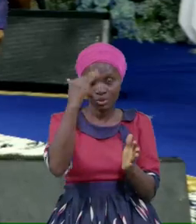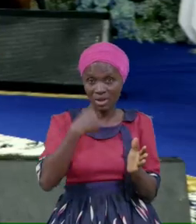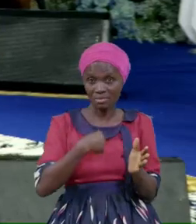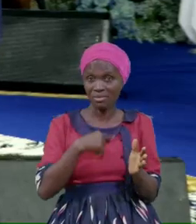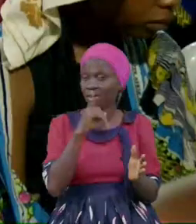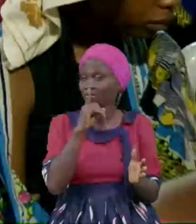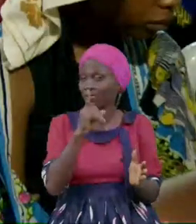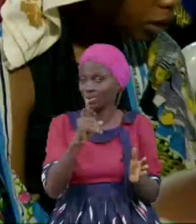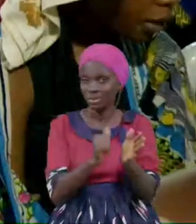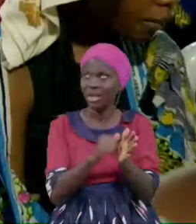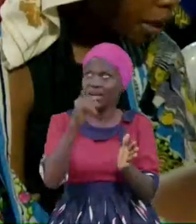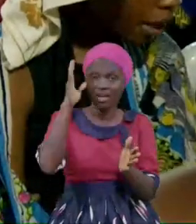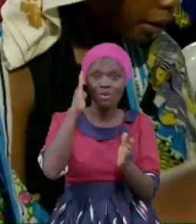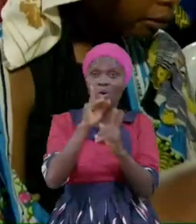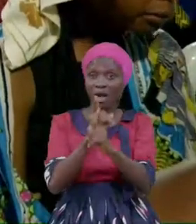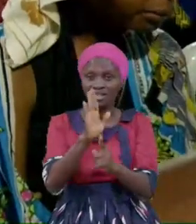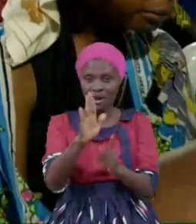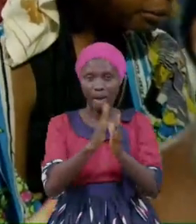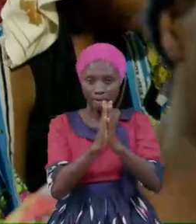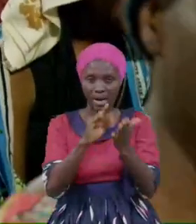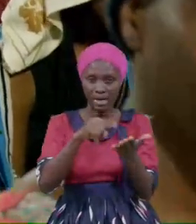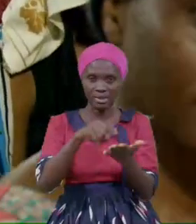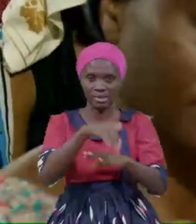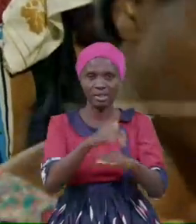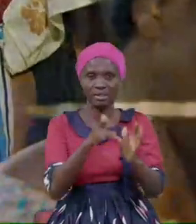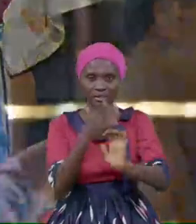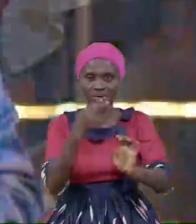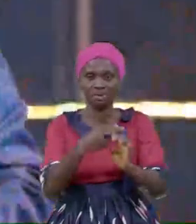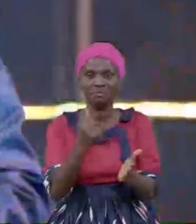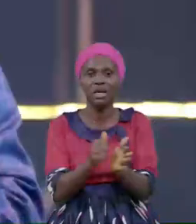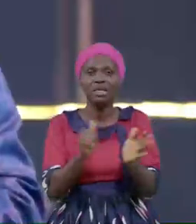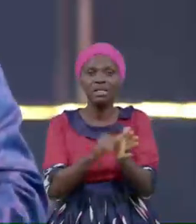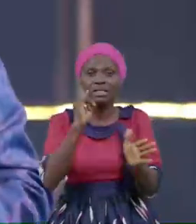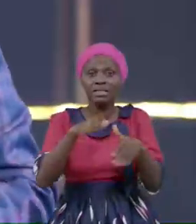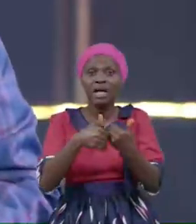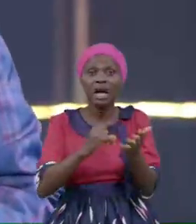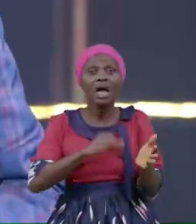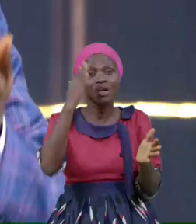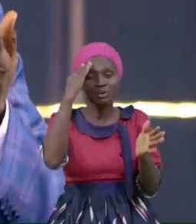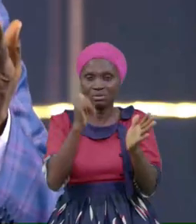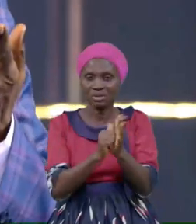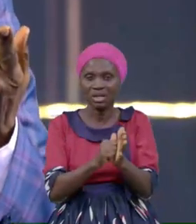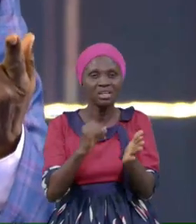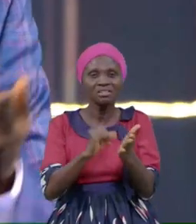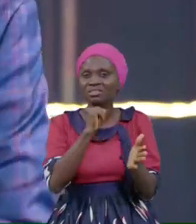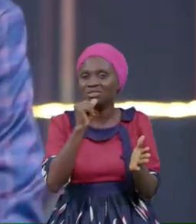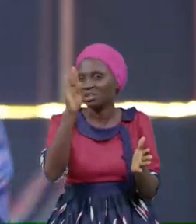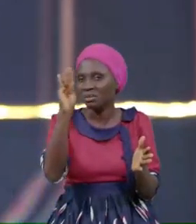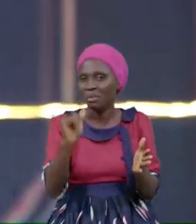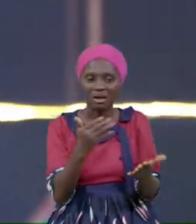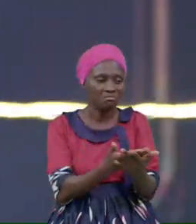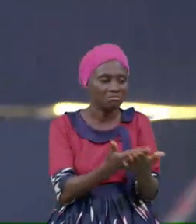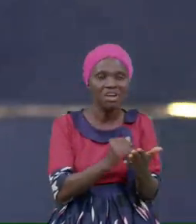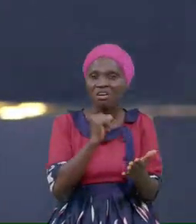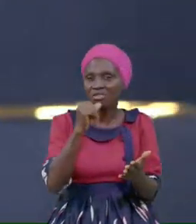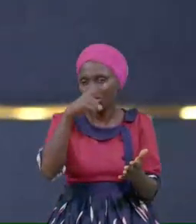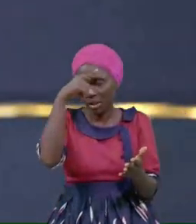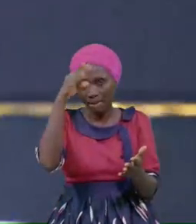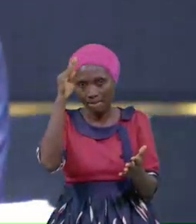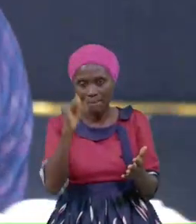prayer tonight. That's why I know. Because it's not by money, it's not by marriage, it's not